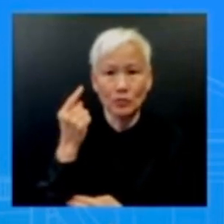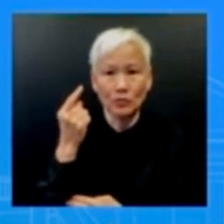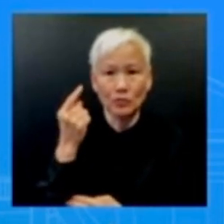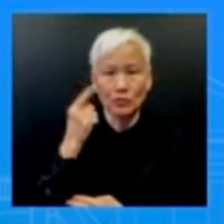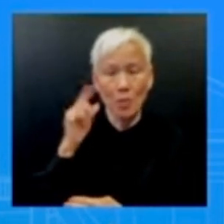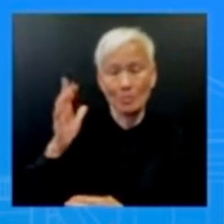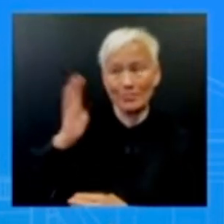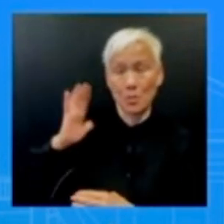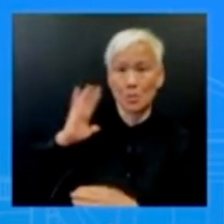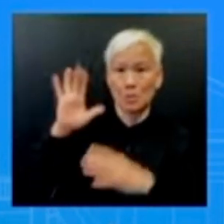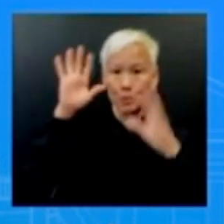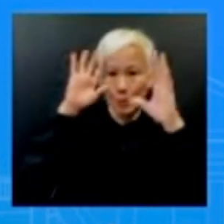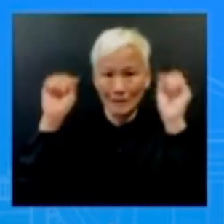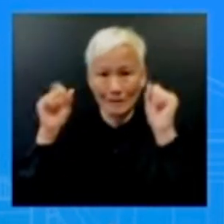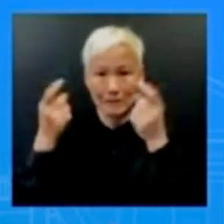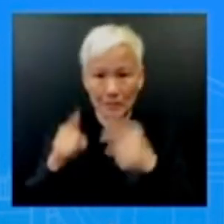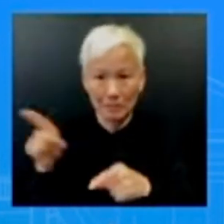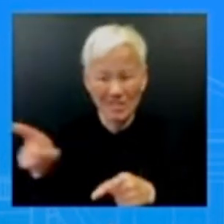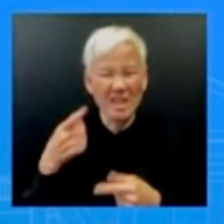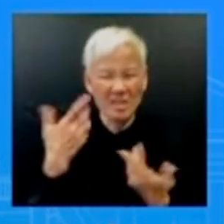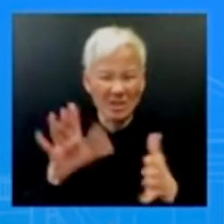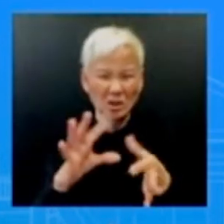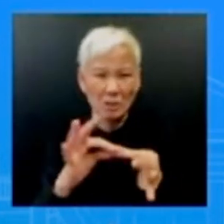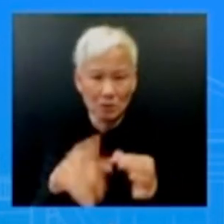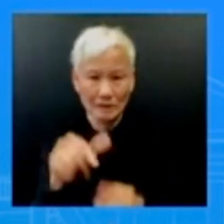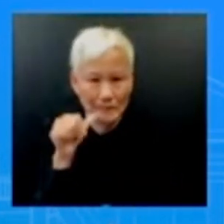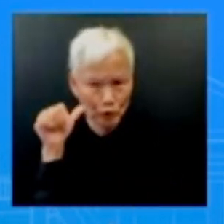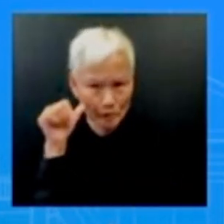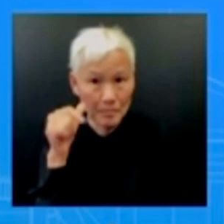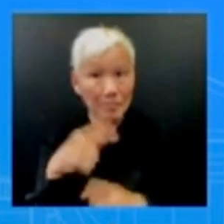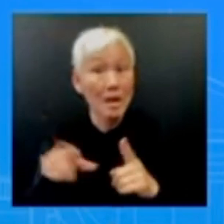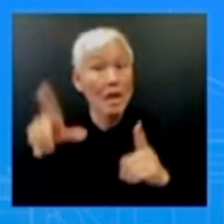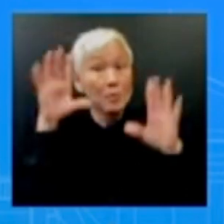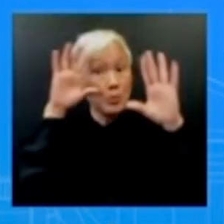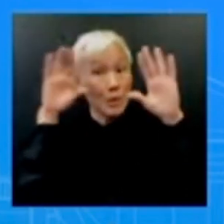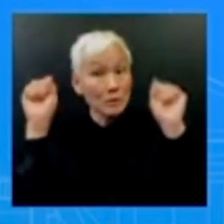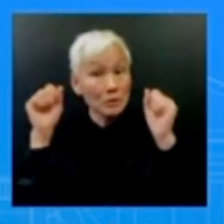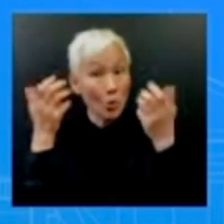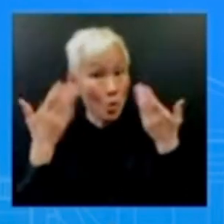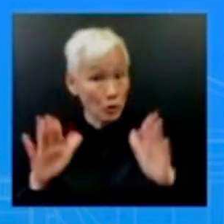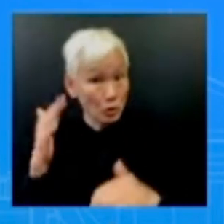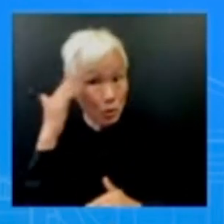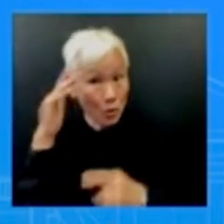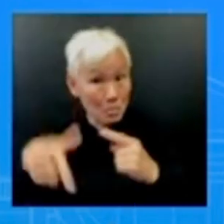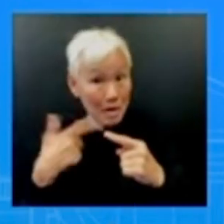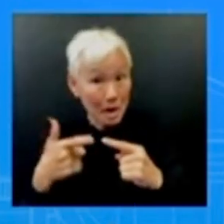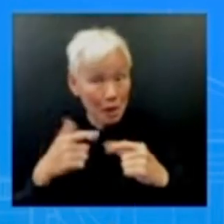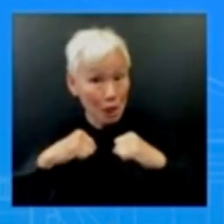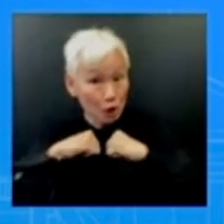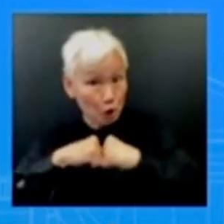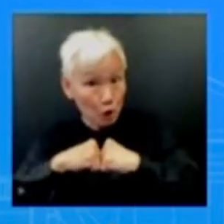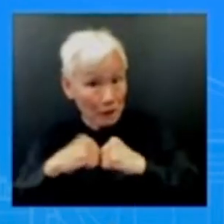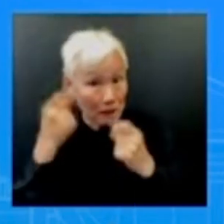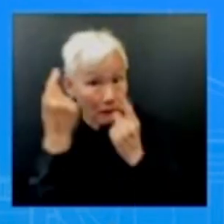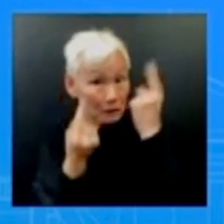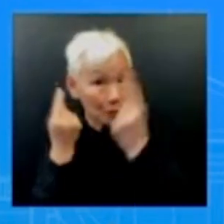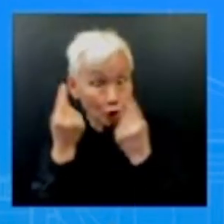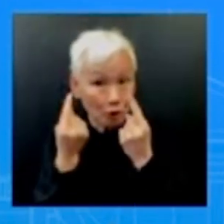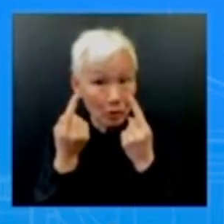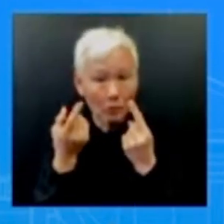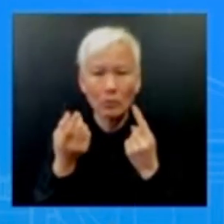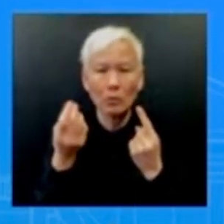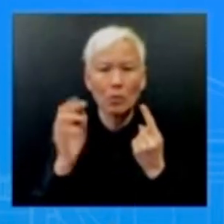yesterday, but has the White House been briefed on any security concerns or is involved in any operational planning to ensure investigating threats